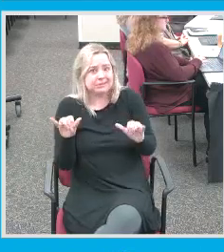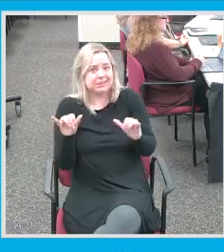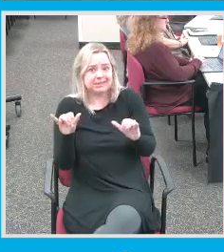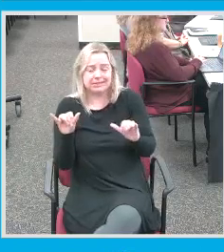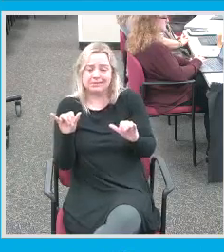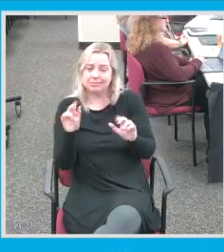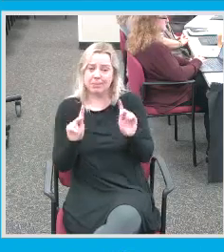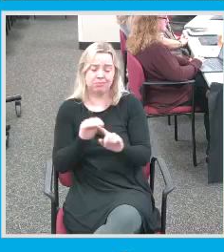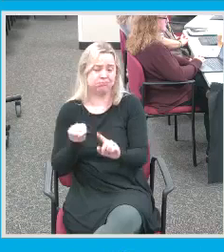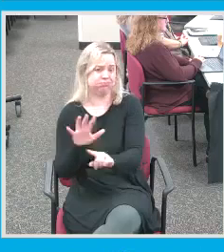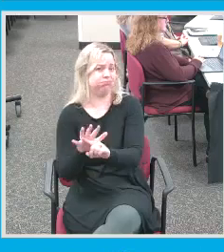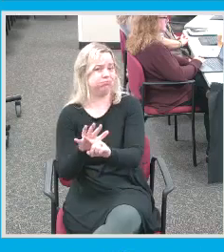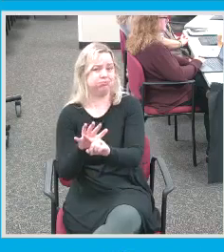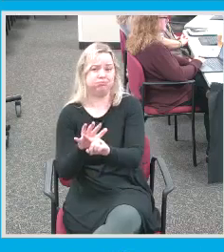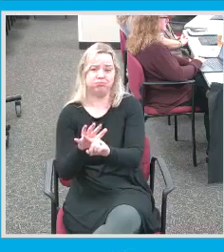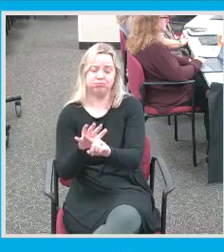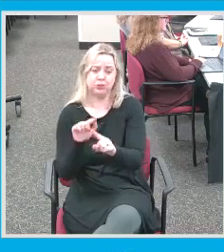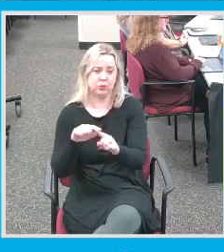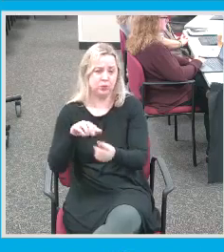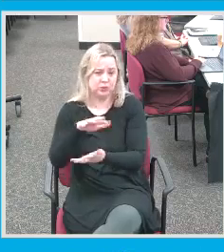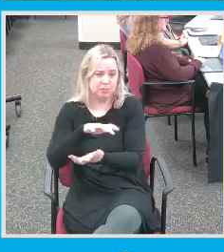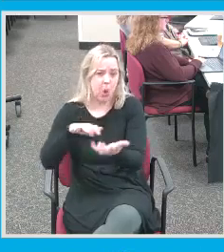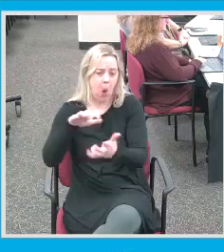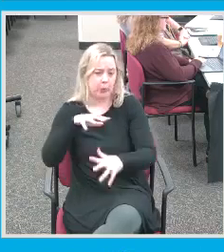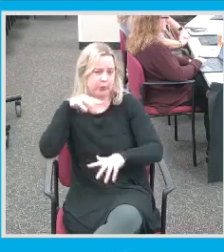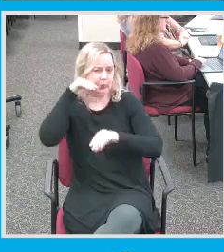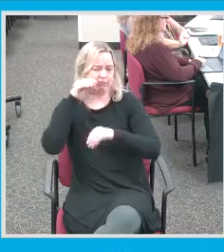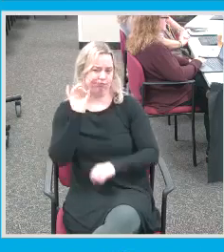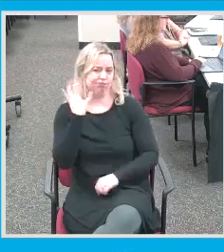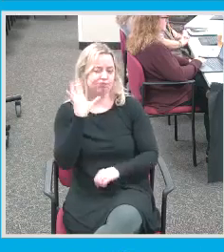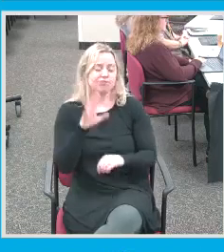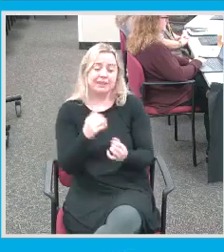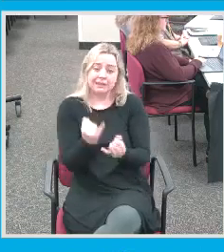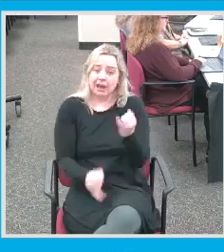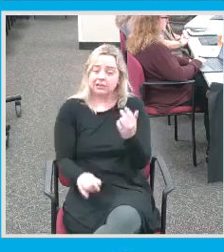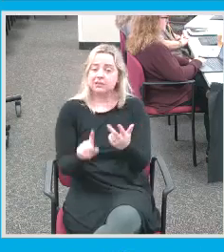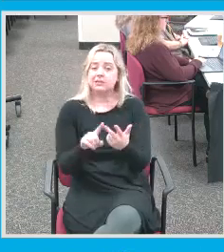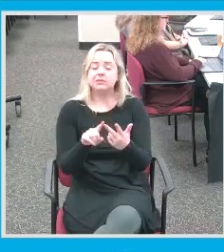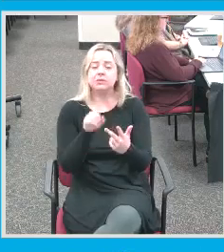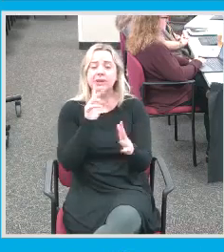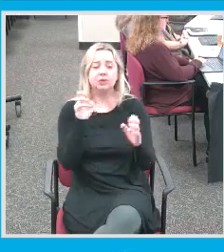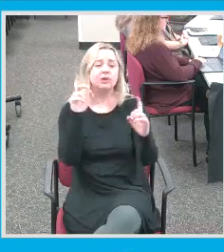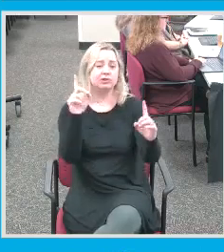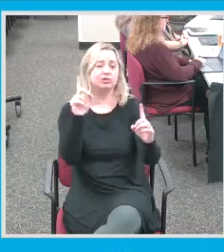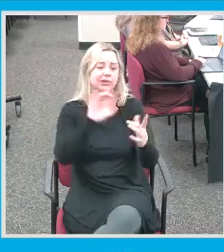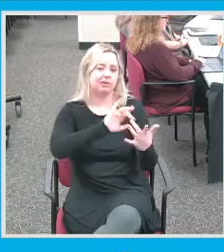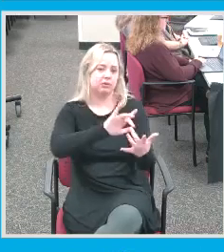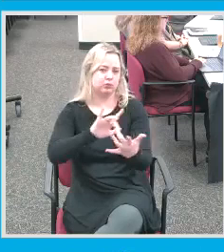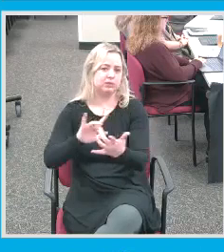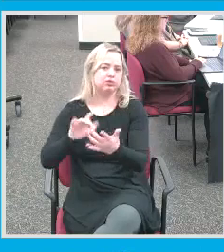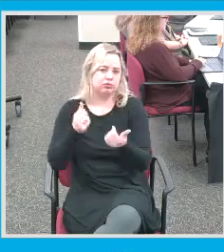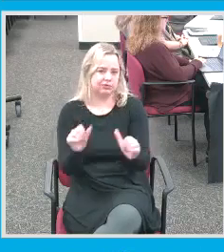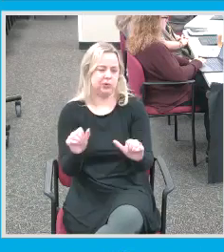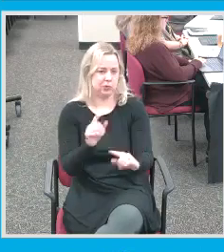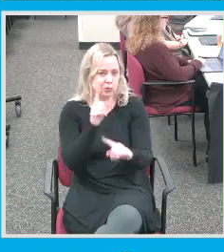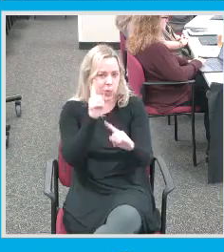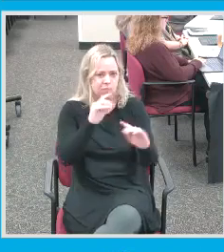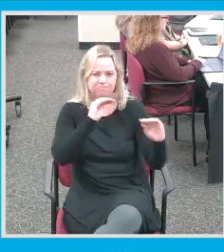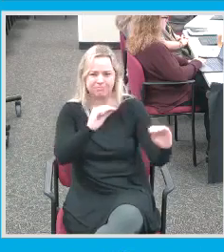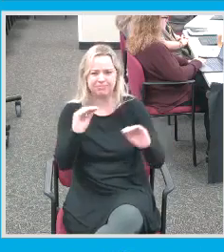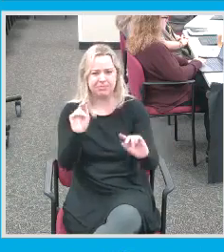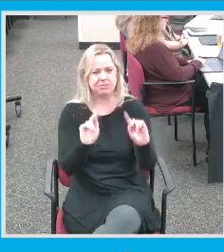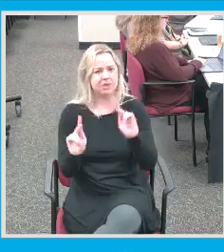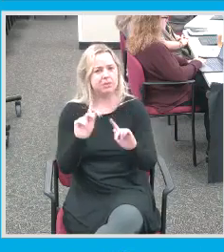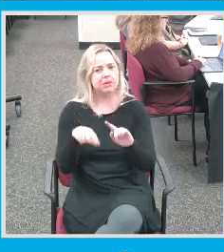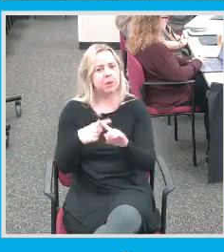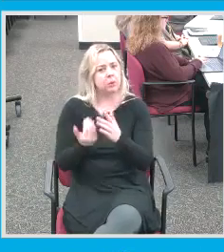community. And then lastly, a lot of education outreach efforts to educate the community about new and